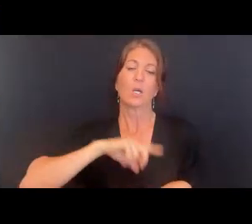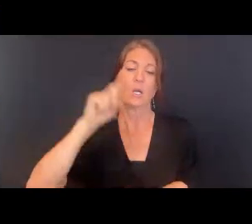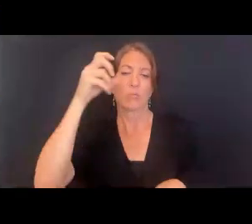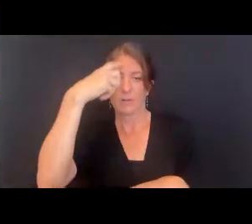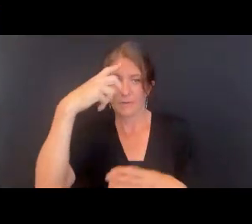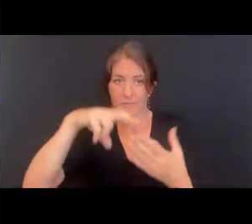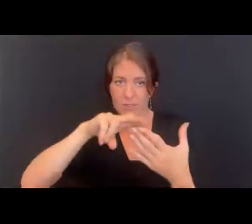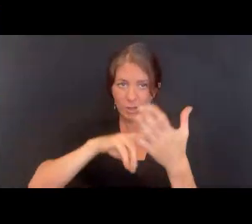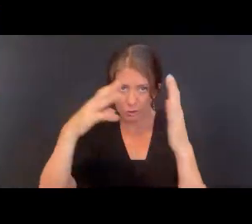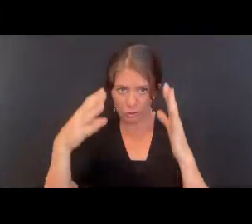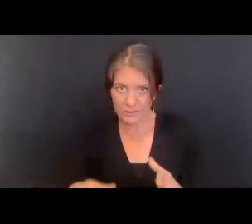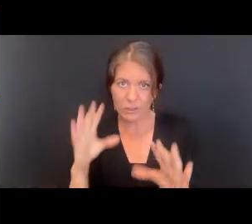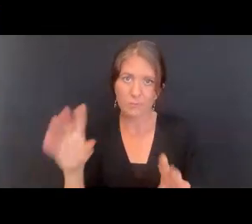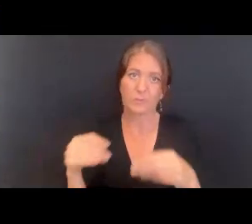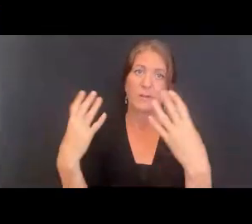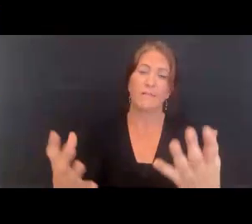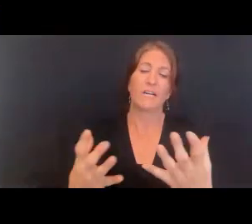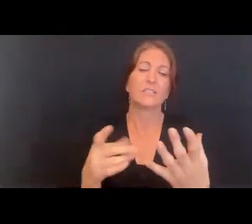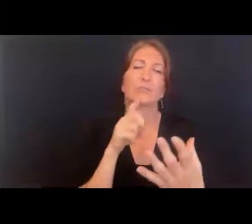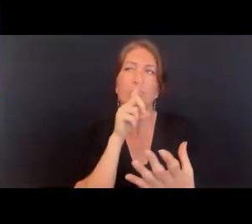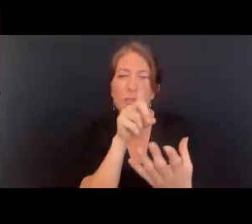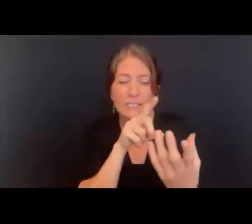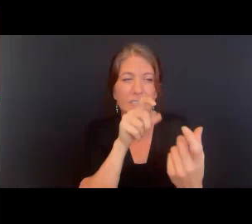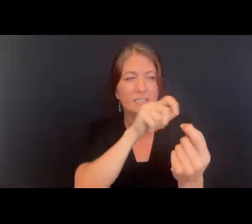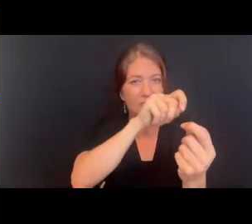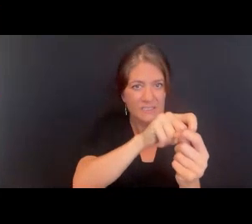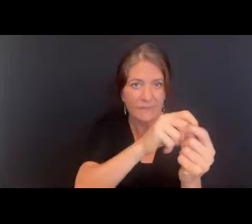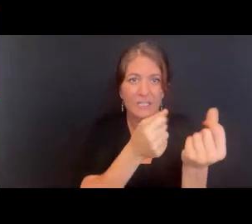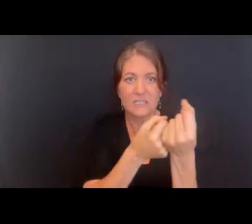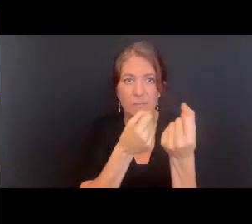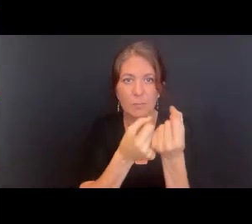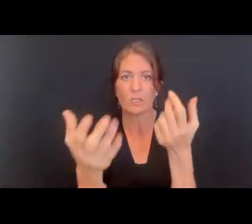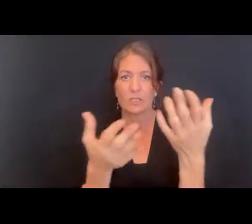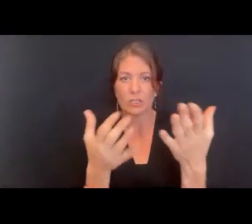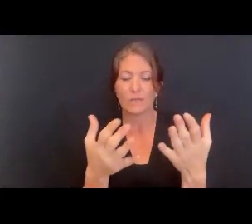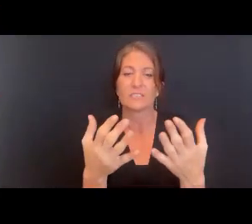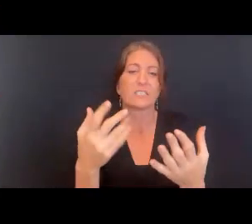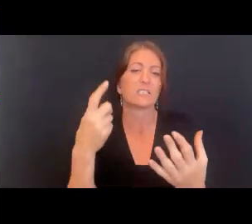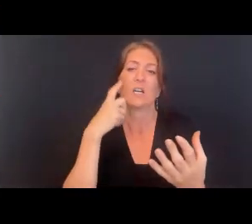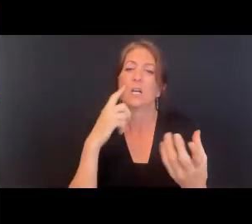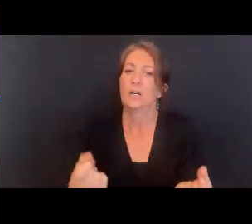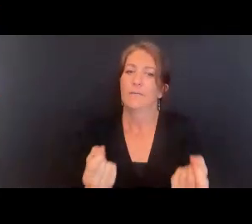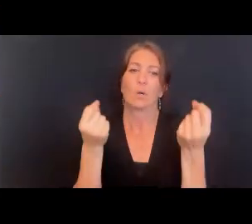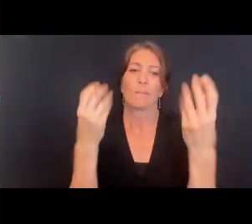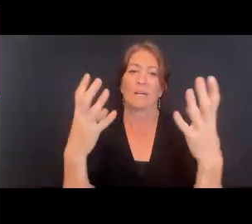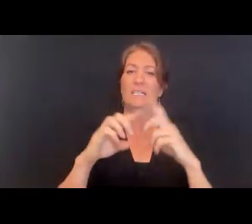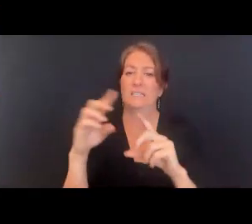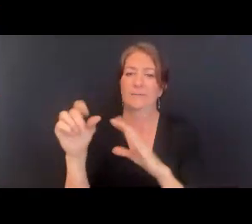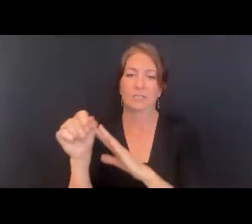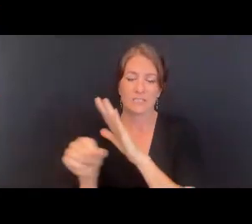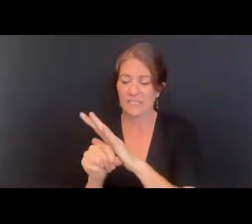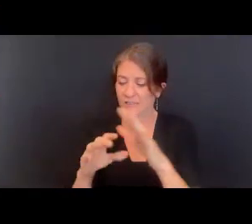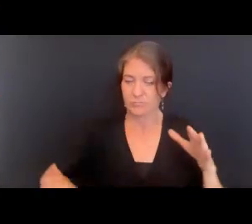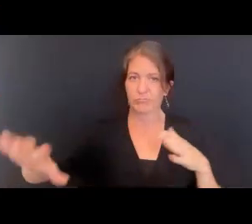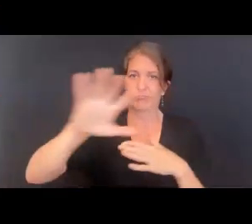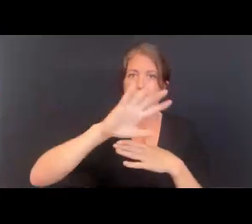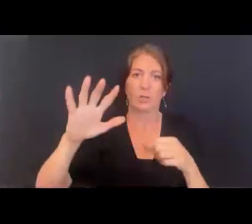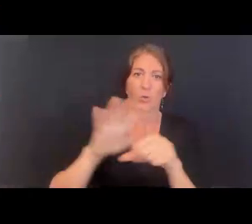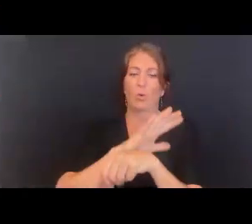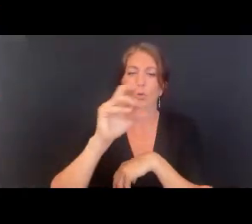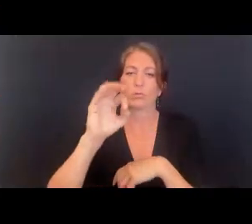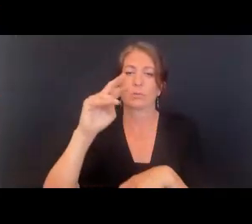provides strategic support services to different states across the country. We bring 24 years of experience conducting